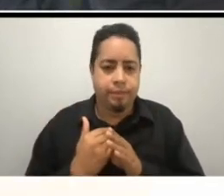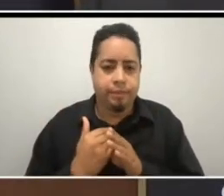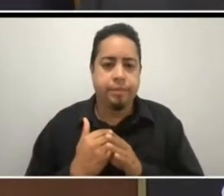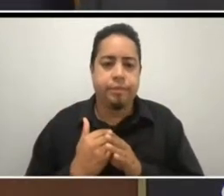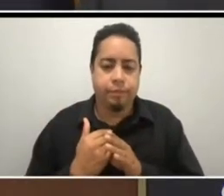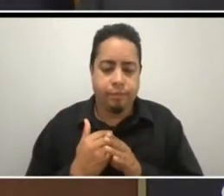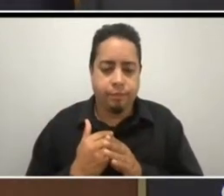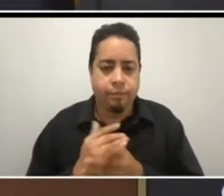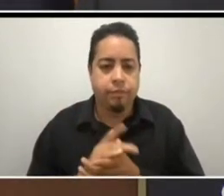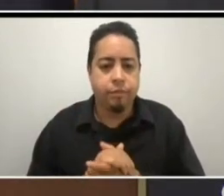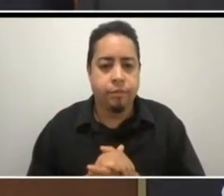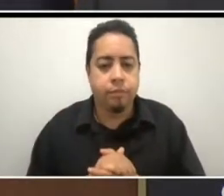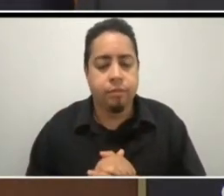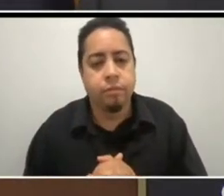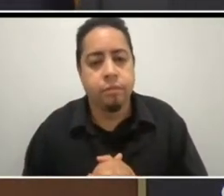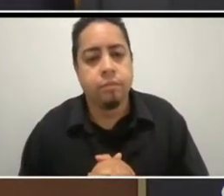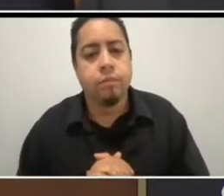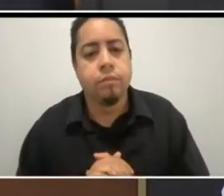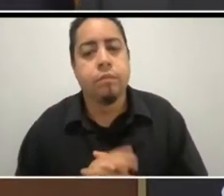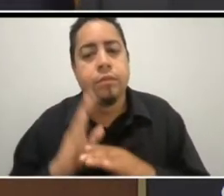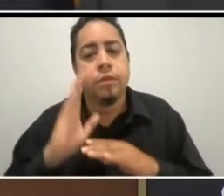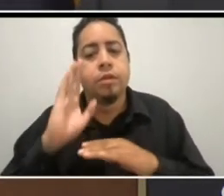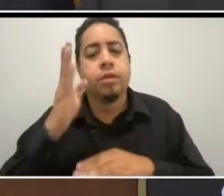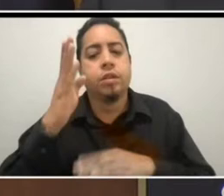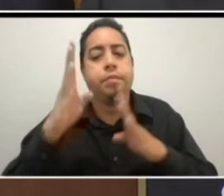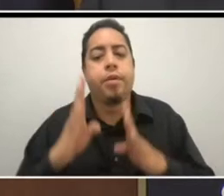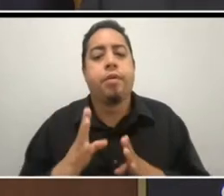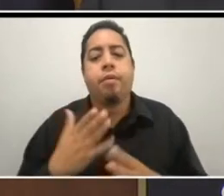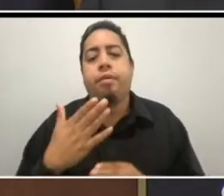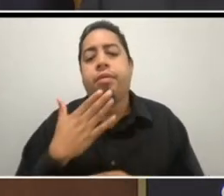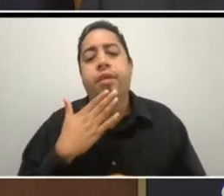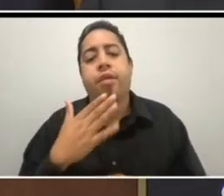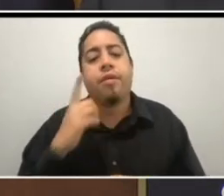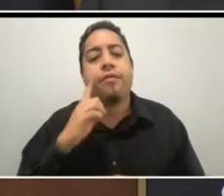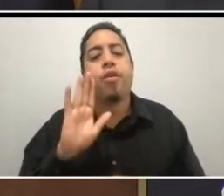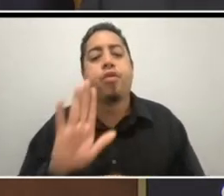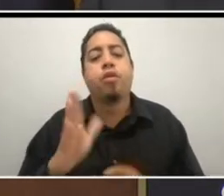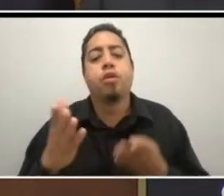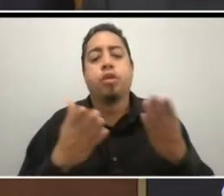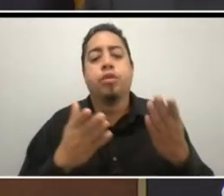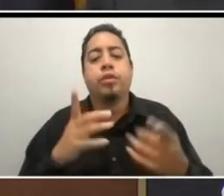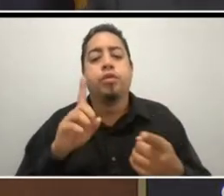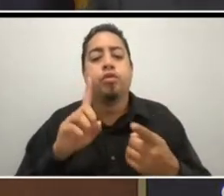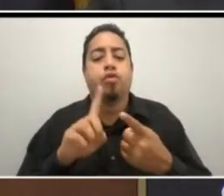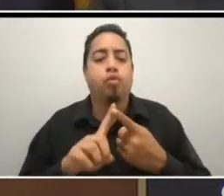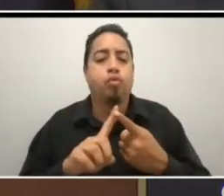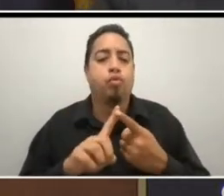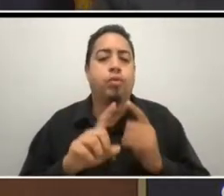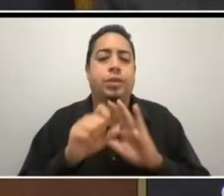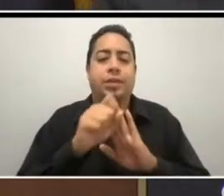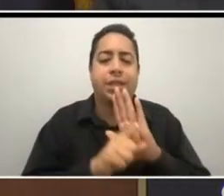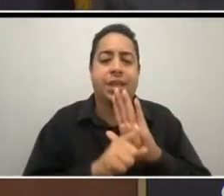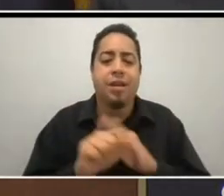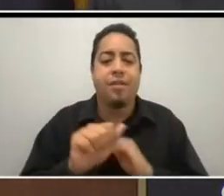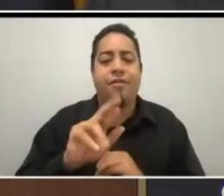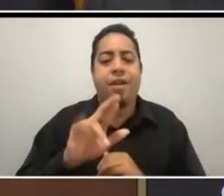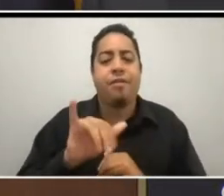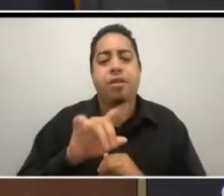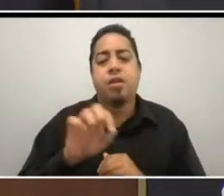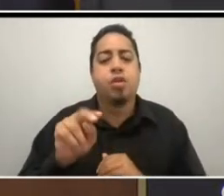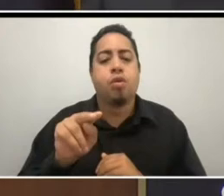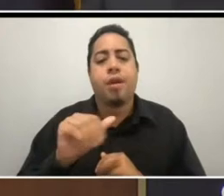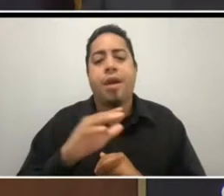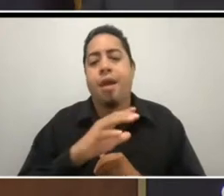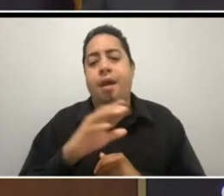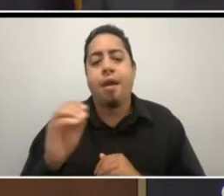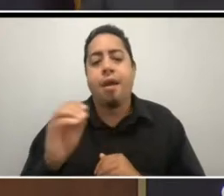Mr. Speaker, I want to thank you for your service to the state of Arizona and to the country. Mr. Chairman, at this point, I think it'd be